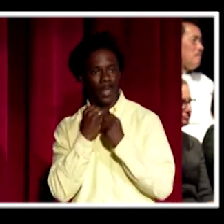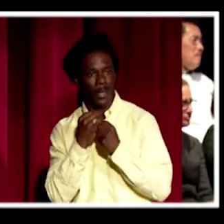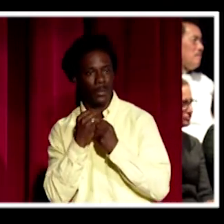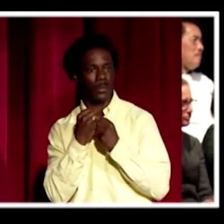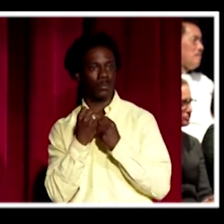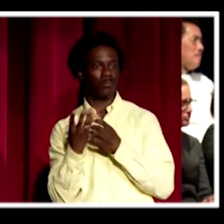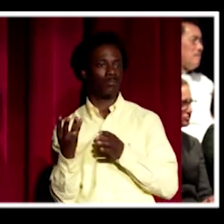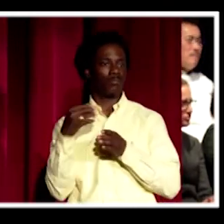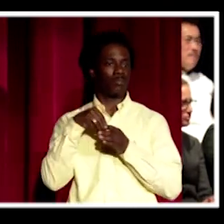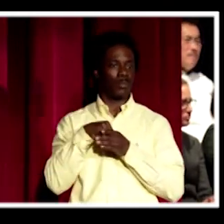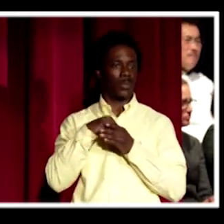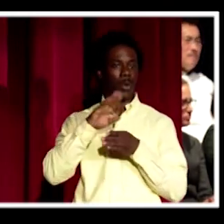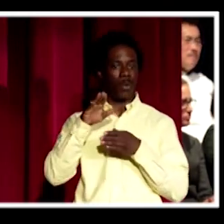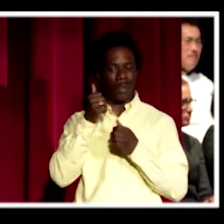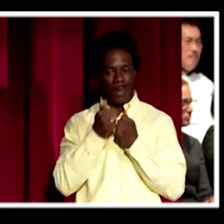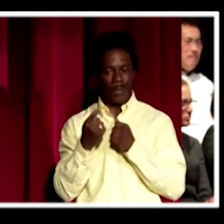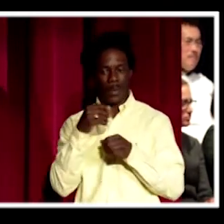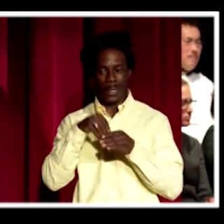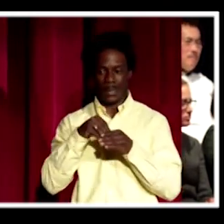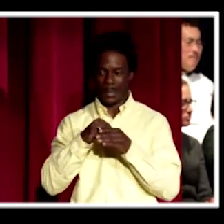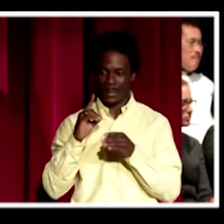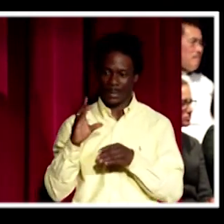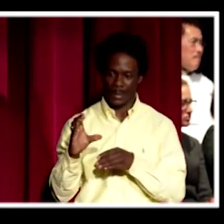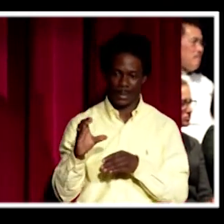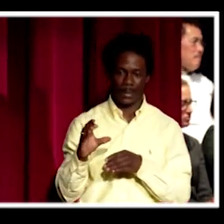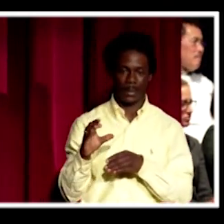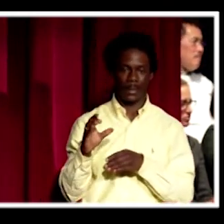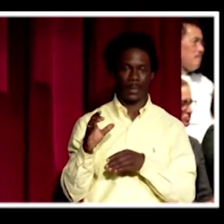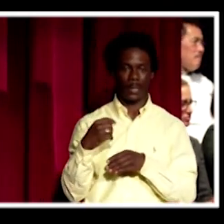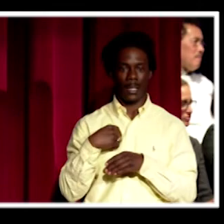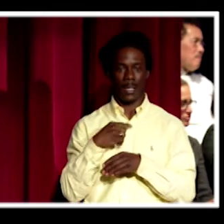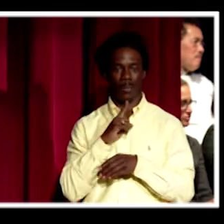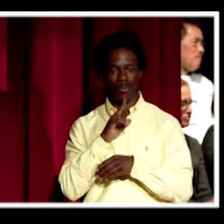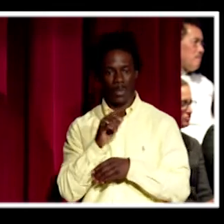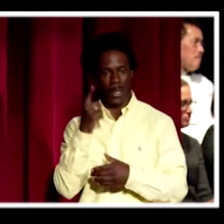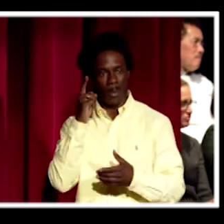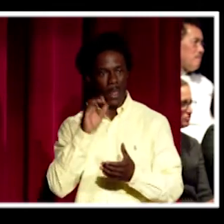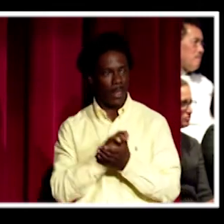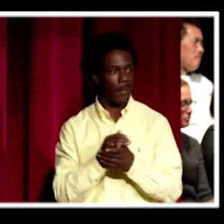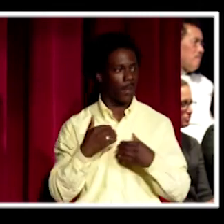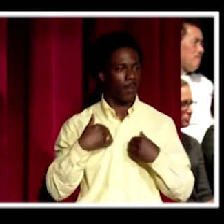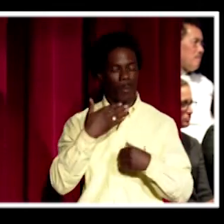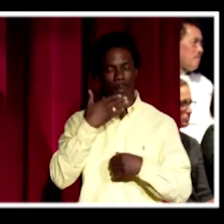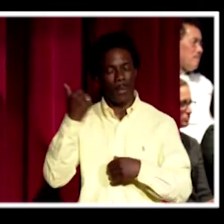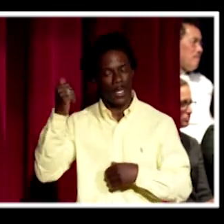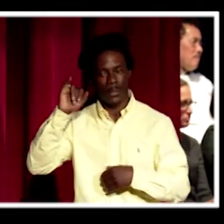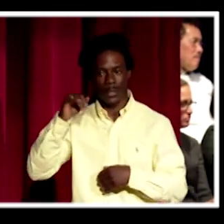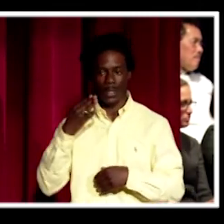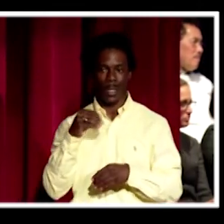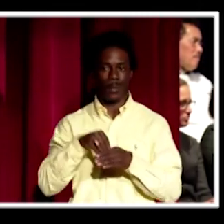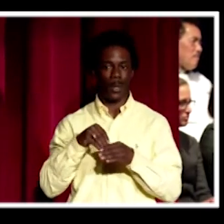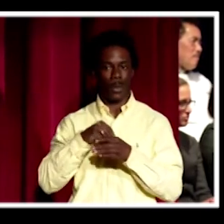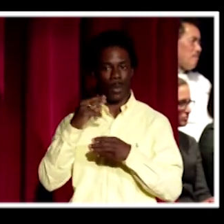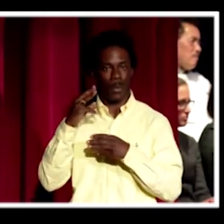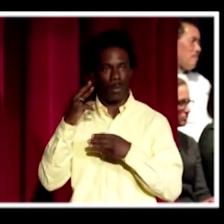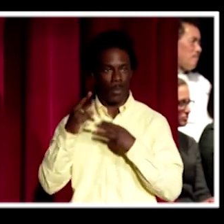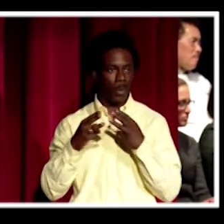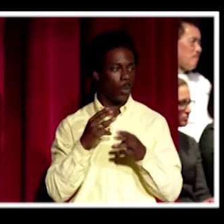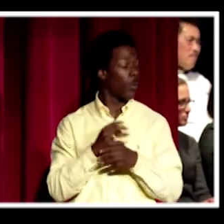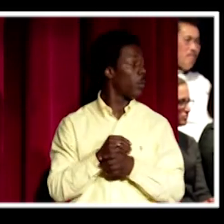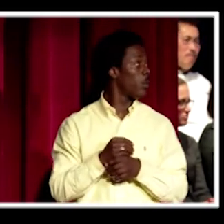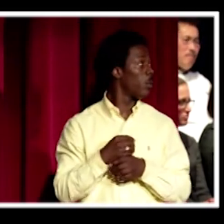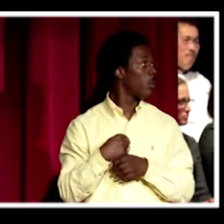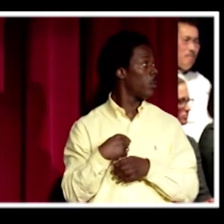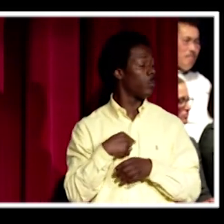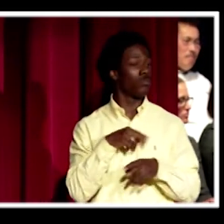in the people of Washington, D.C., I truly believe I have the best job in the world. As I look at